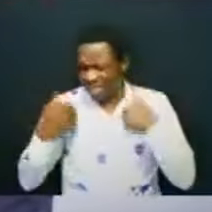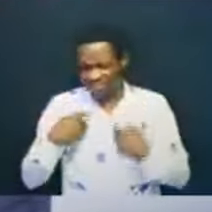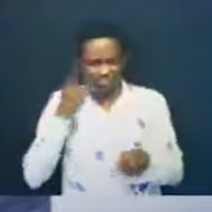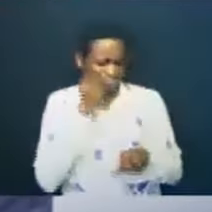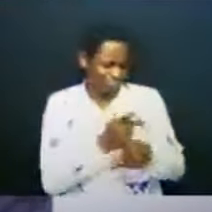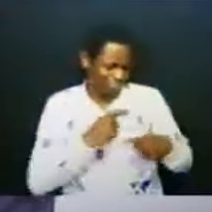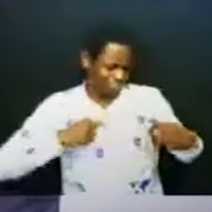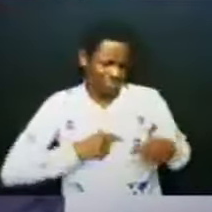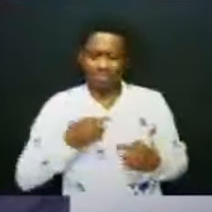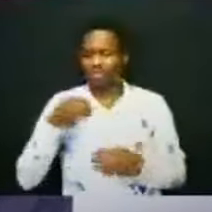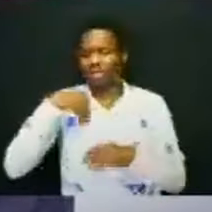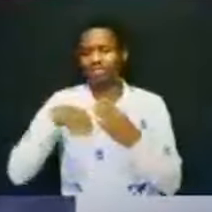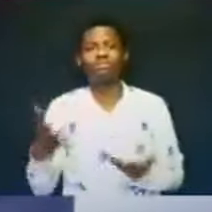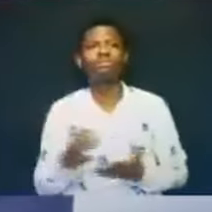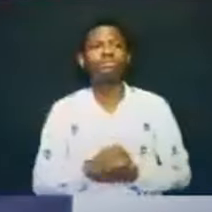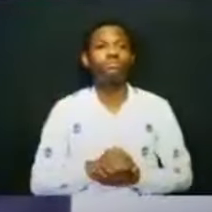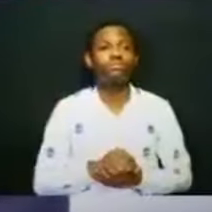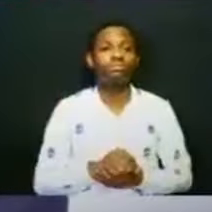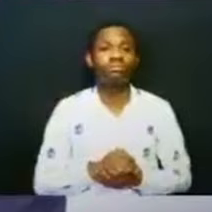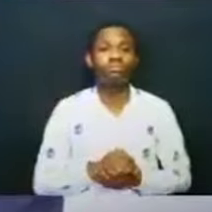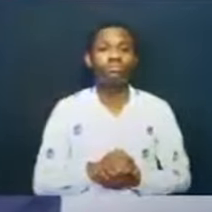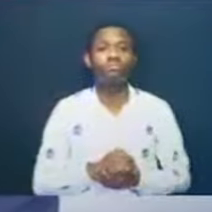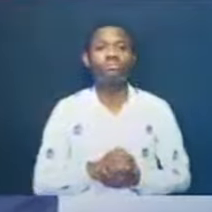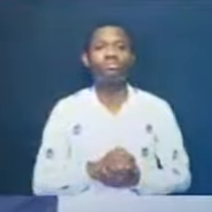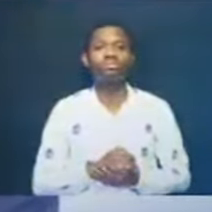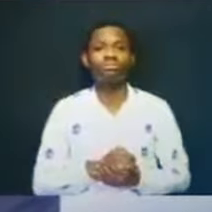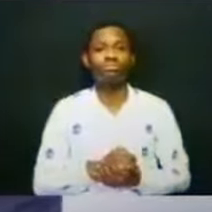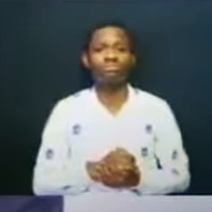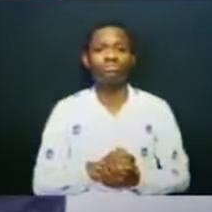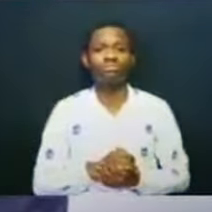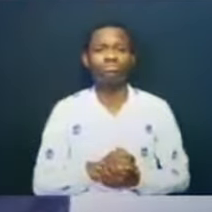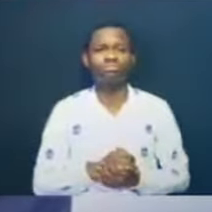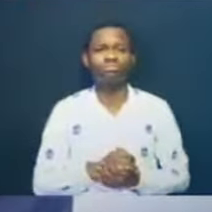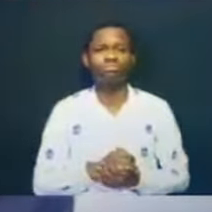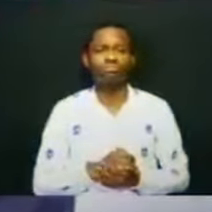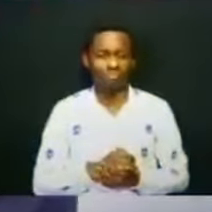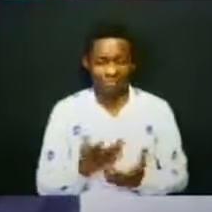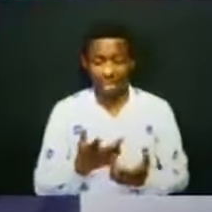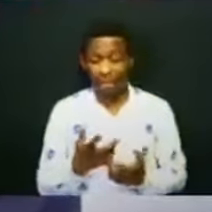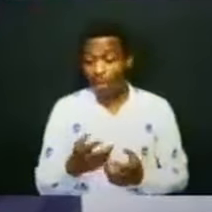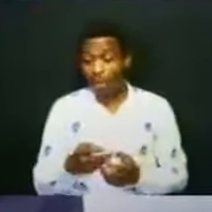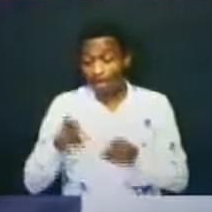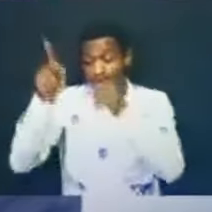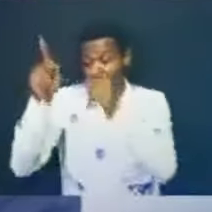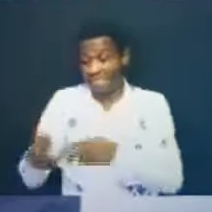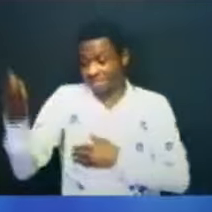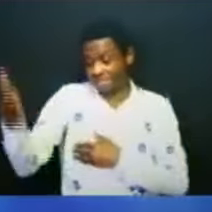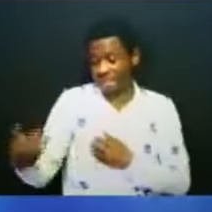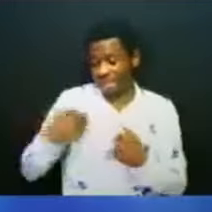see, bitter people can look at somebody who is a cripple and then insult the person with their leg.